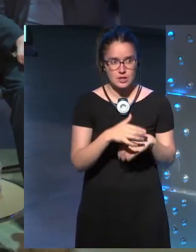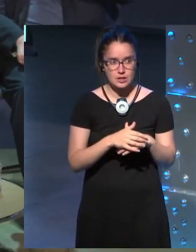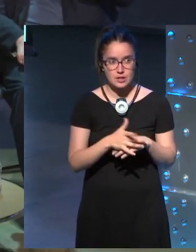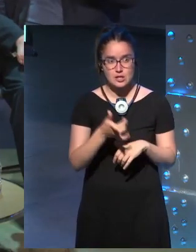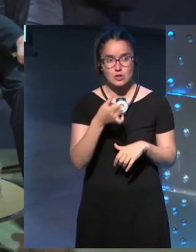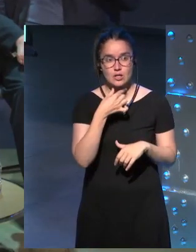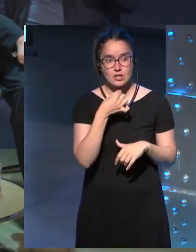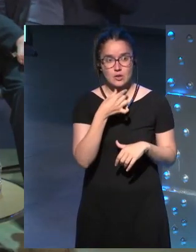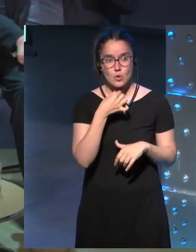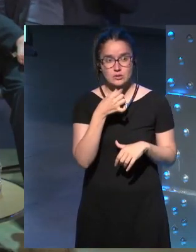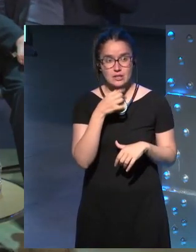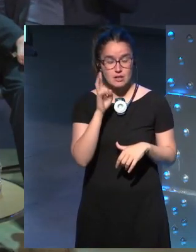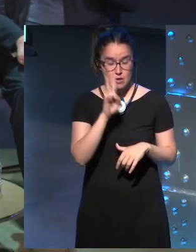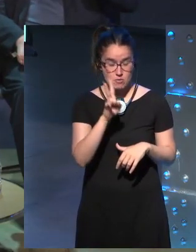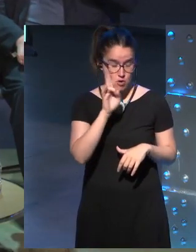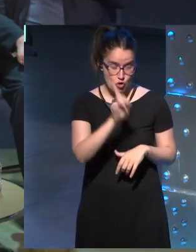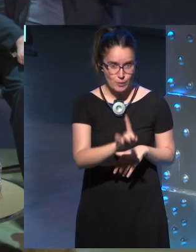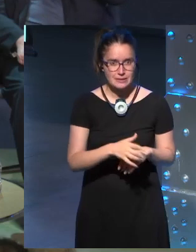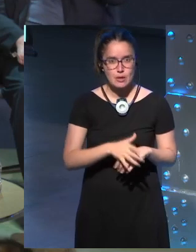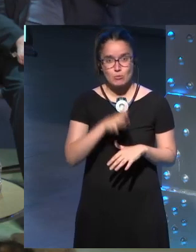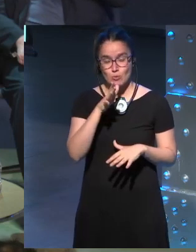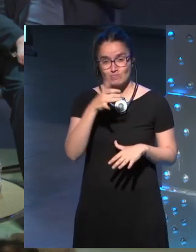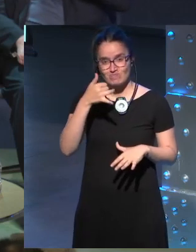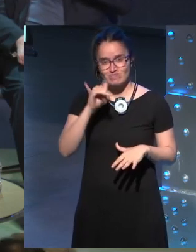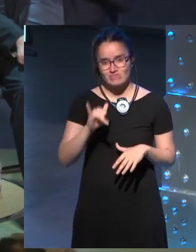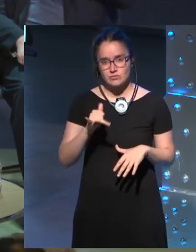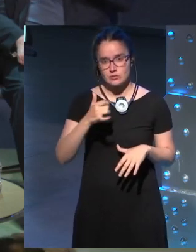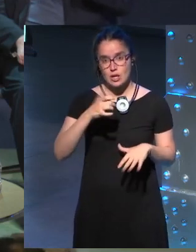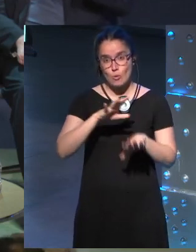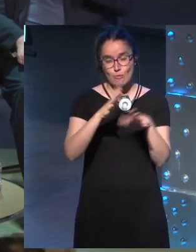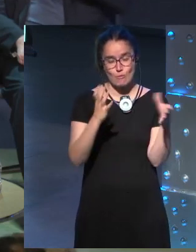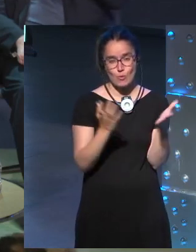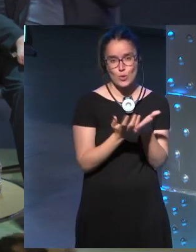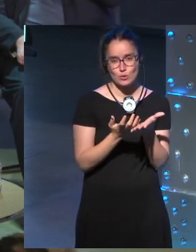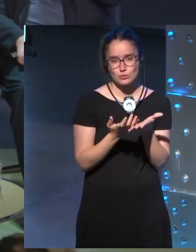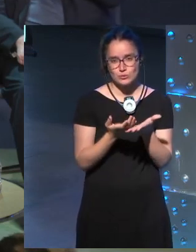I'm sorry to tell you, but you won't see that, because